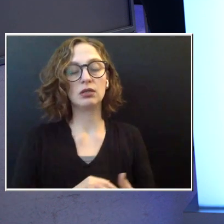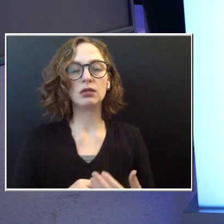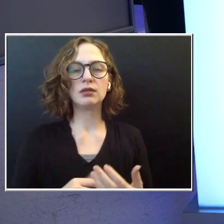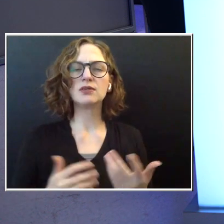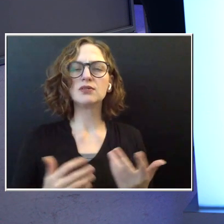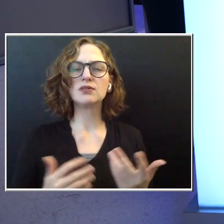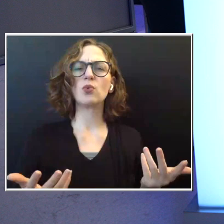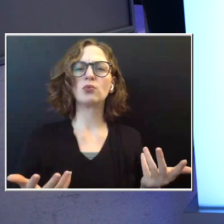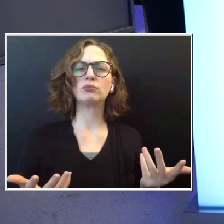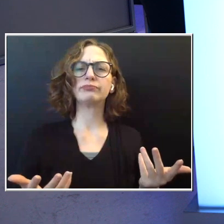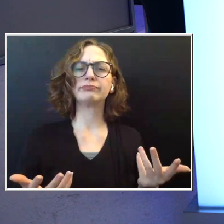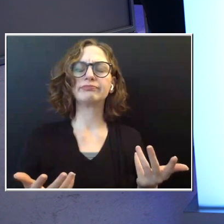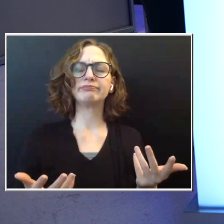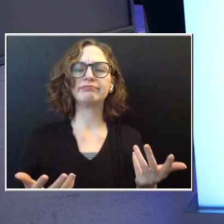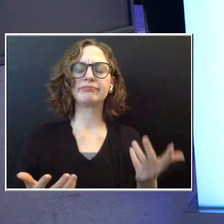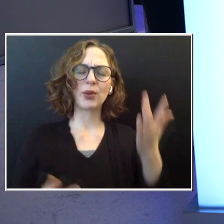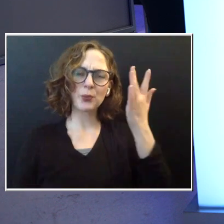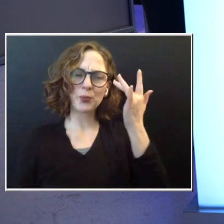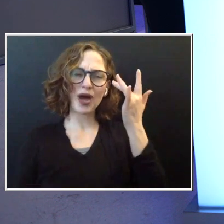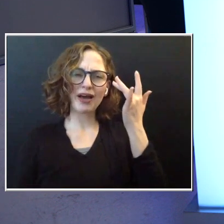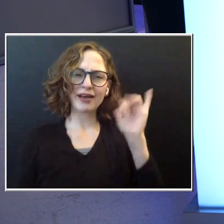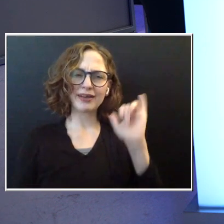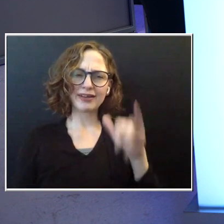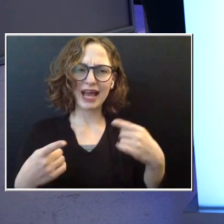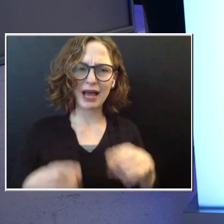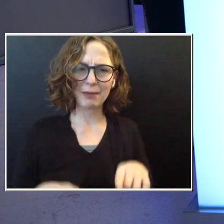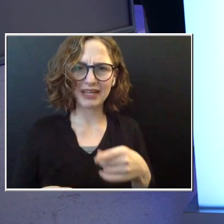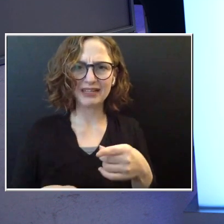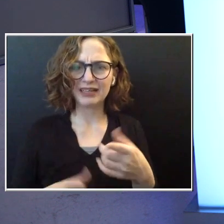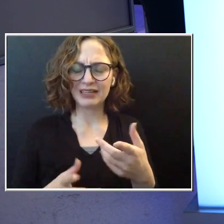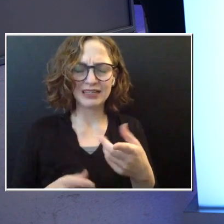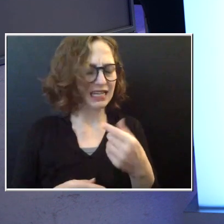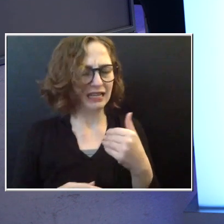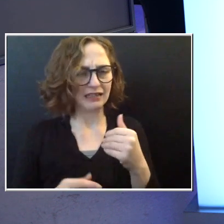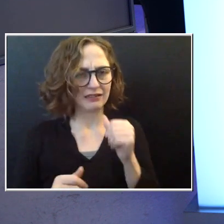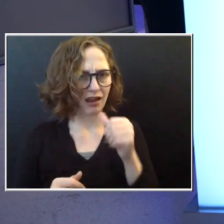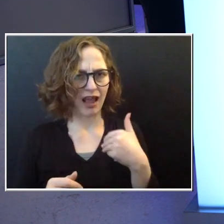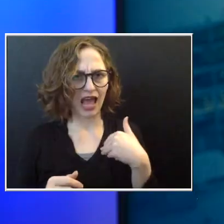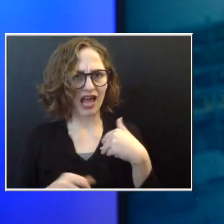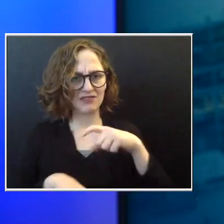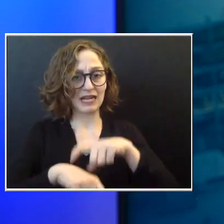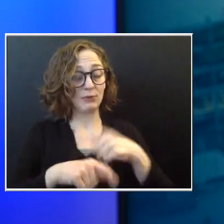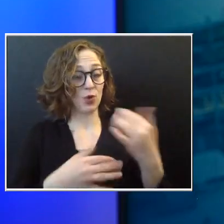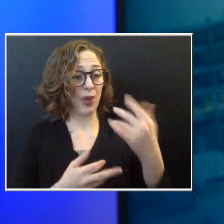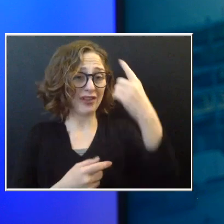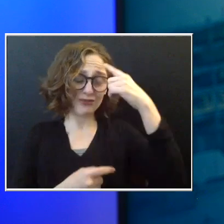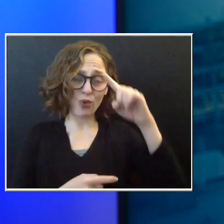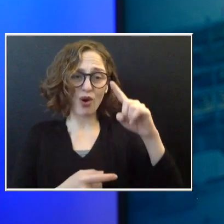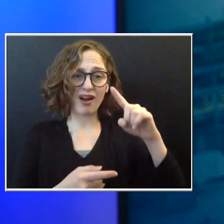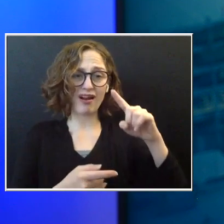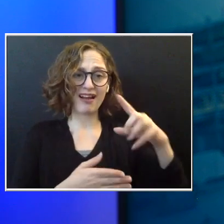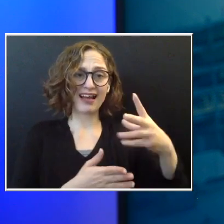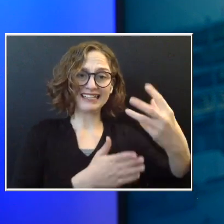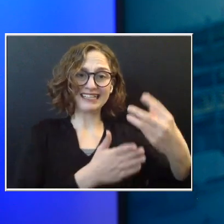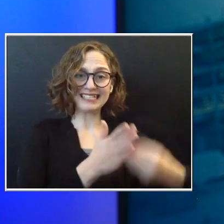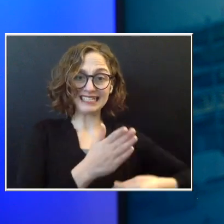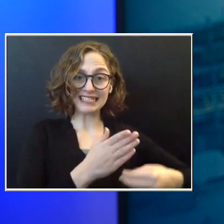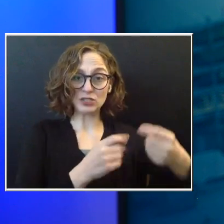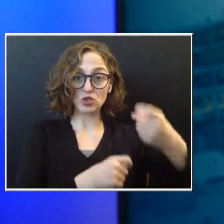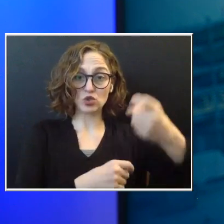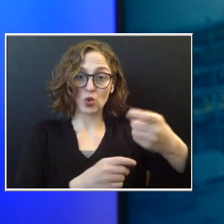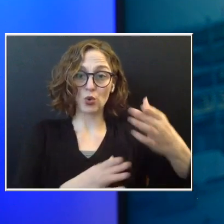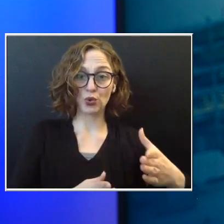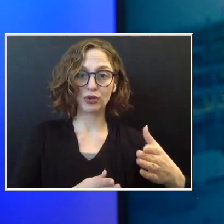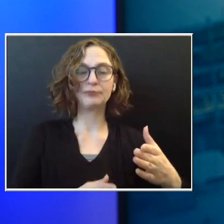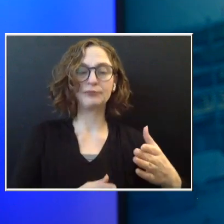not? Did he not have time to wait for a deceased donor? Is that how that works? He sure didn't. He was just getting weaker by the day. He was getting